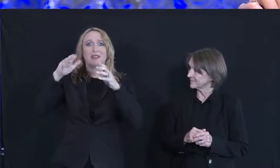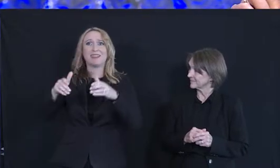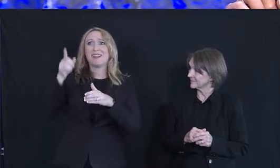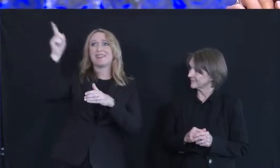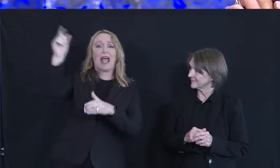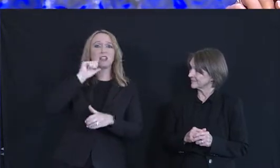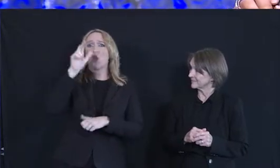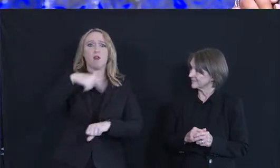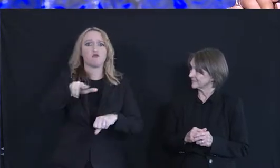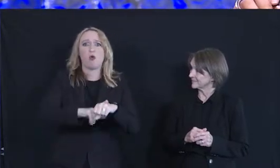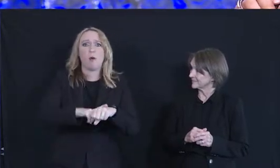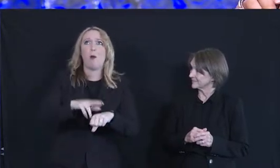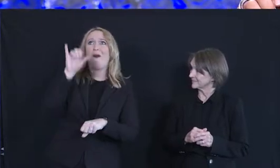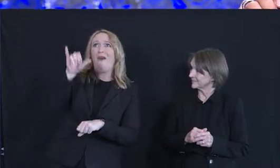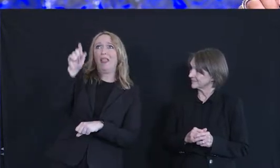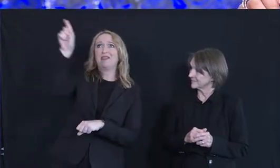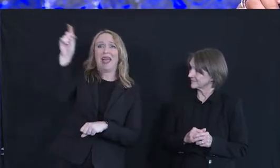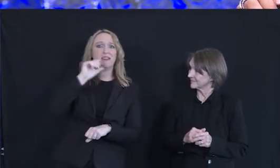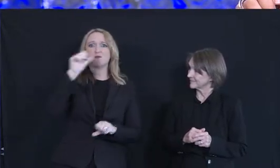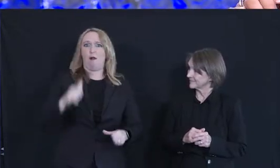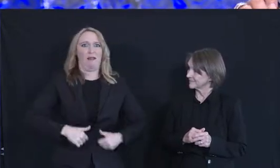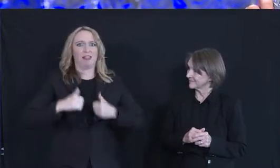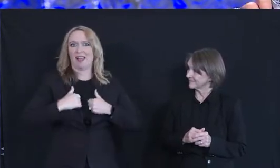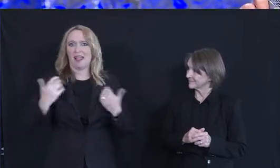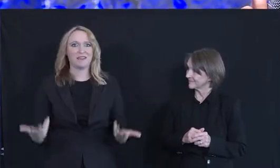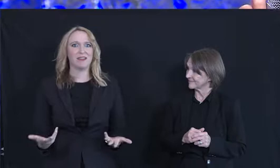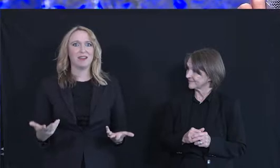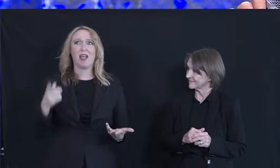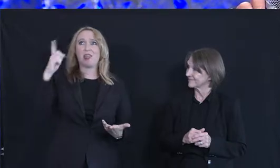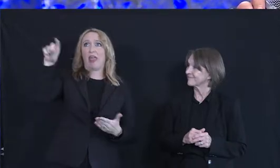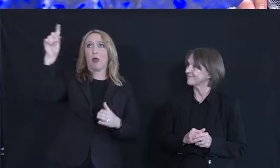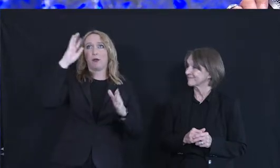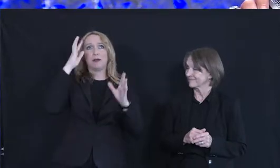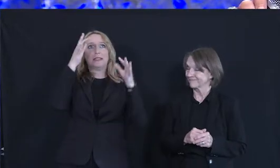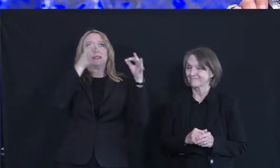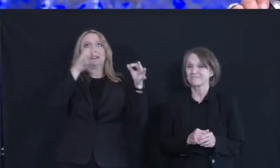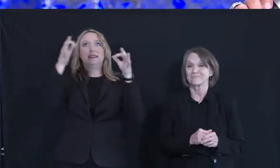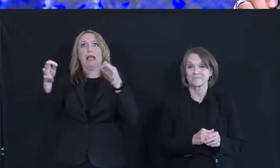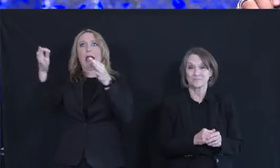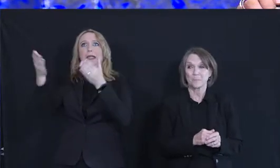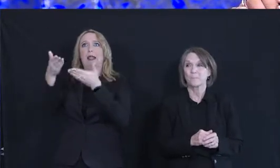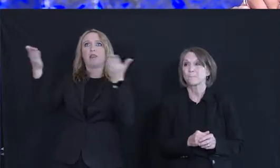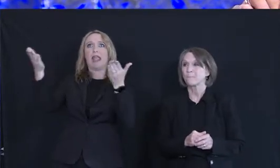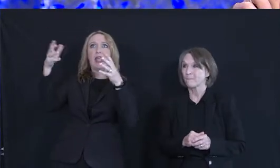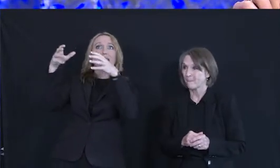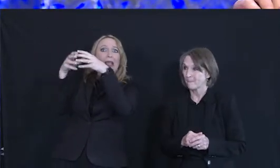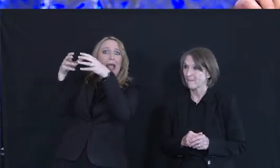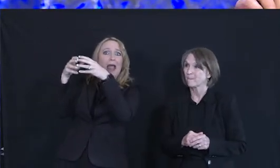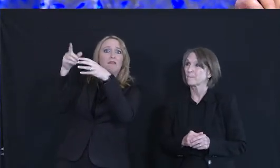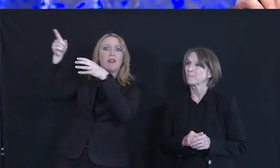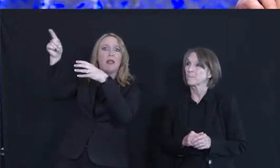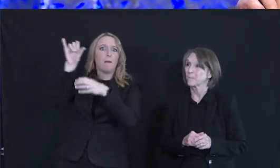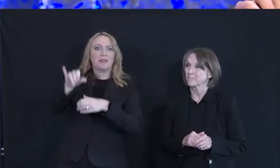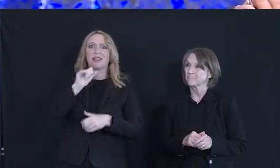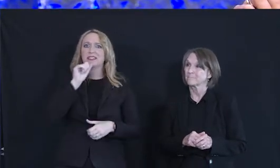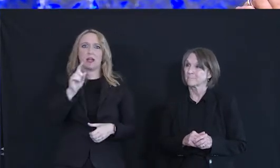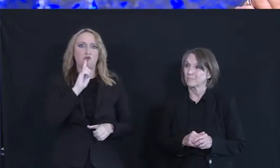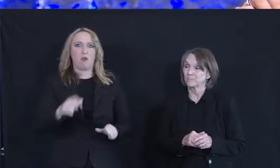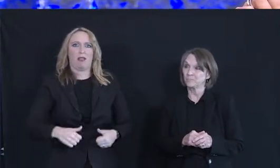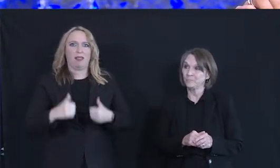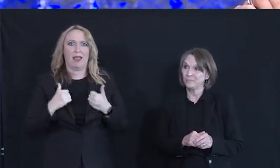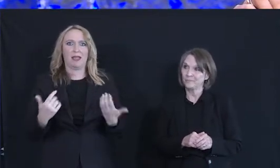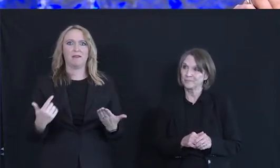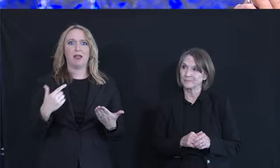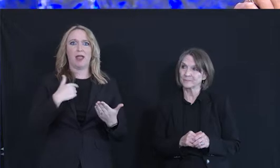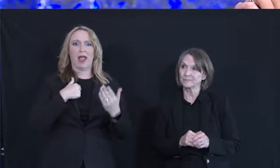and make decisions in isolation and so my hope is really around this next Generation Um I I've thought about